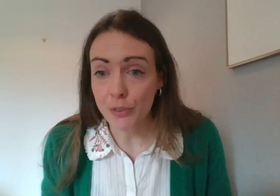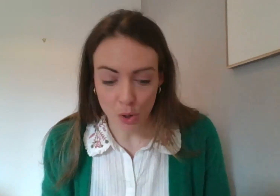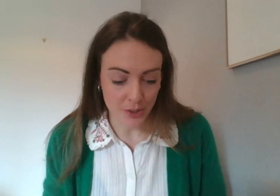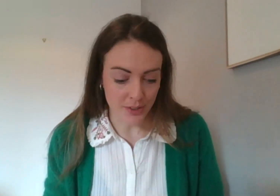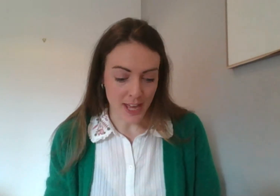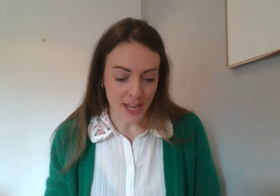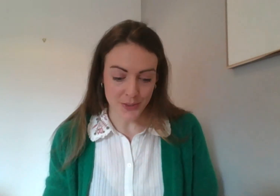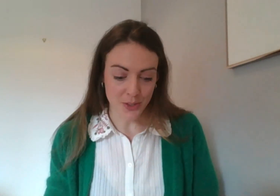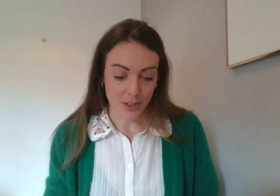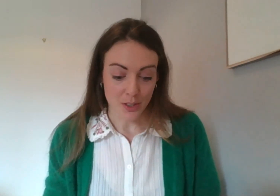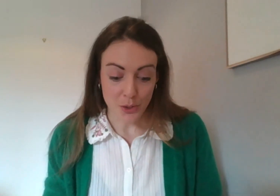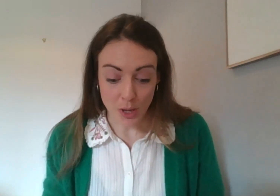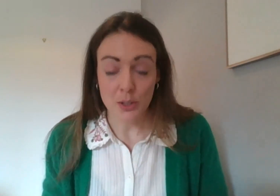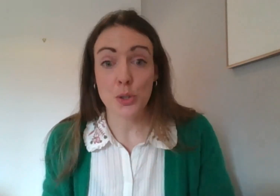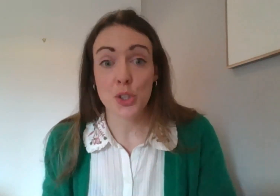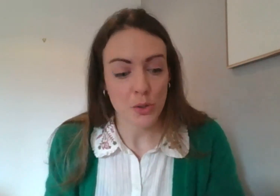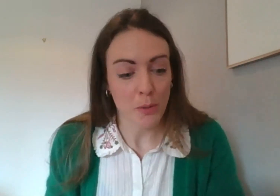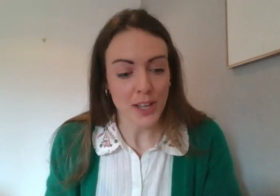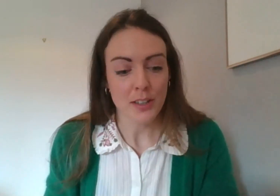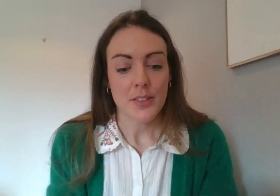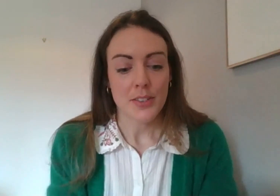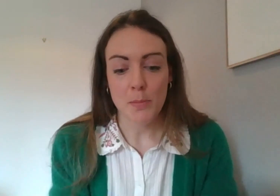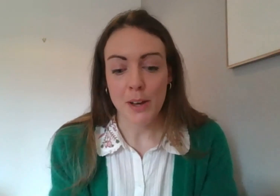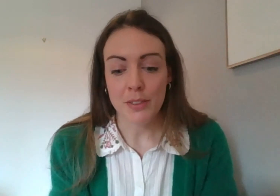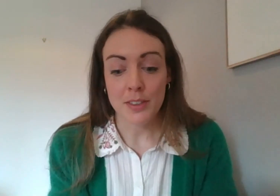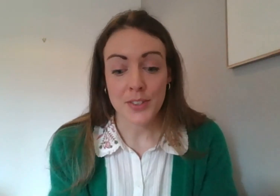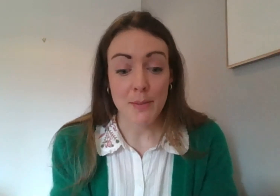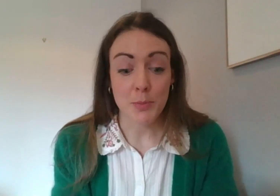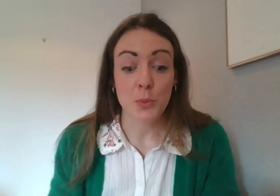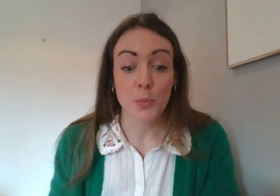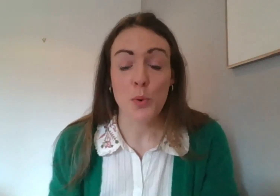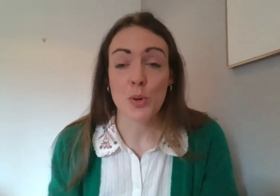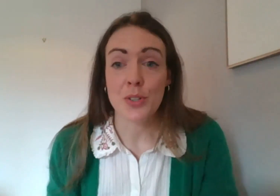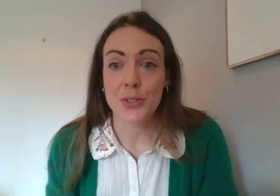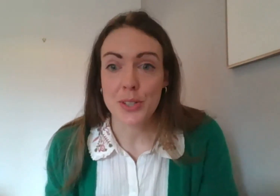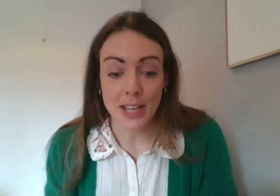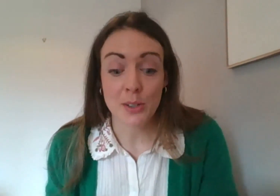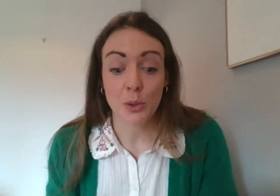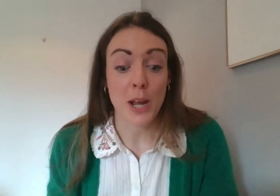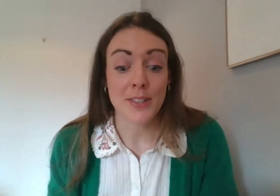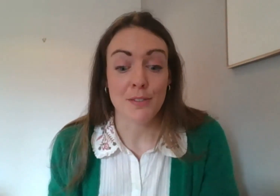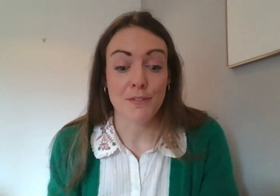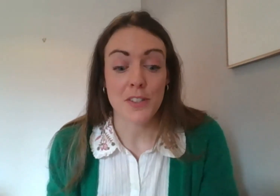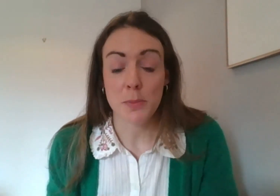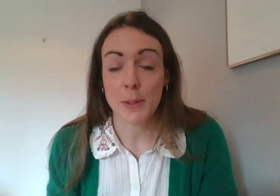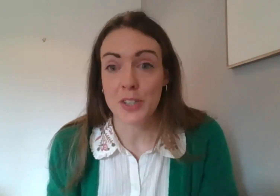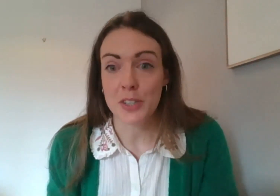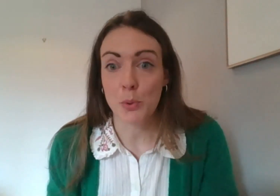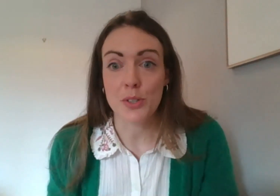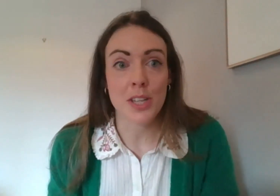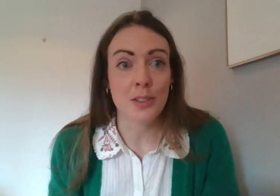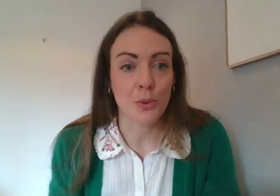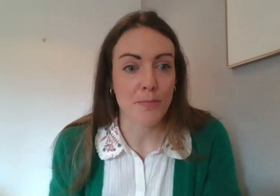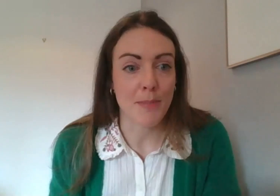move on next to Dushan Tomshik to hear about the steps made towards life cycle